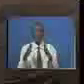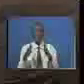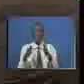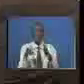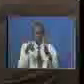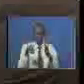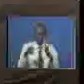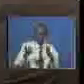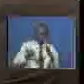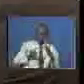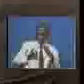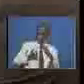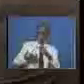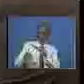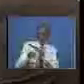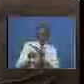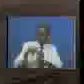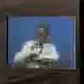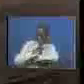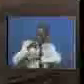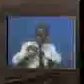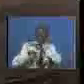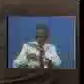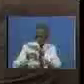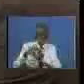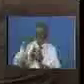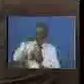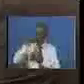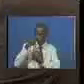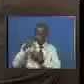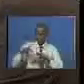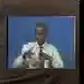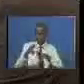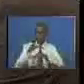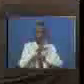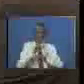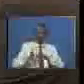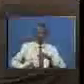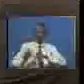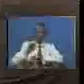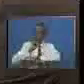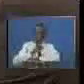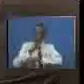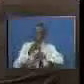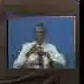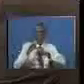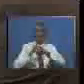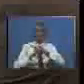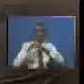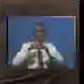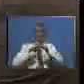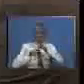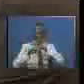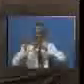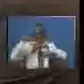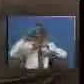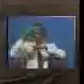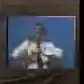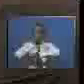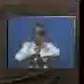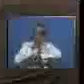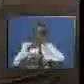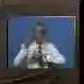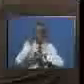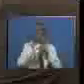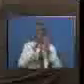in take a road Christian school but when she went to secondary school they said you know you you are a person with albinism you don't see can